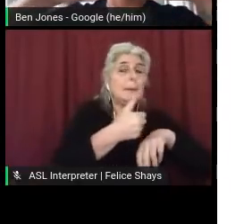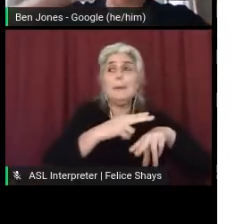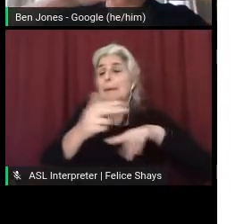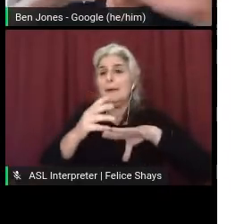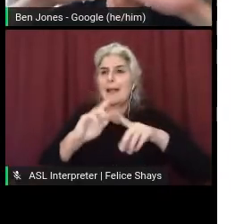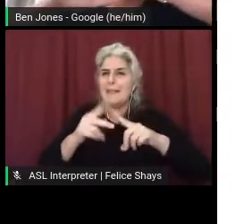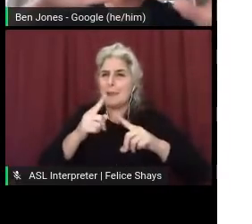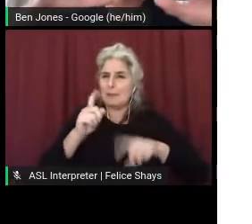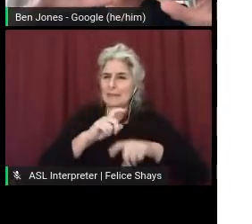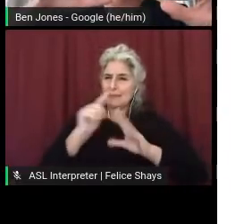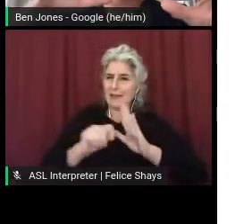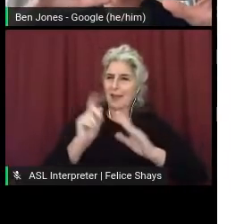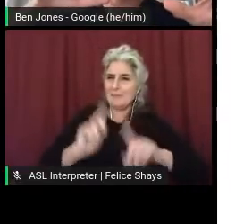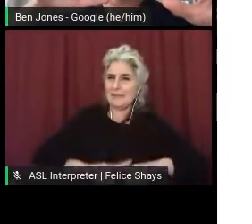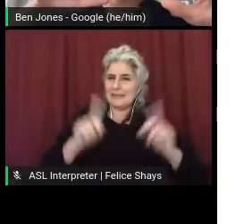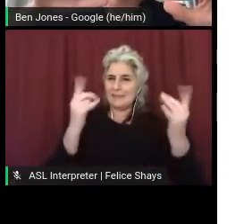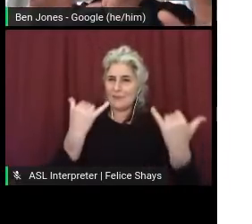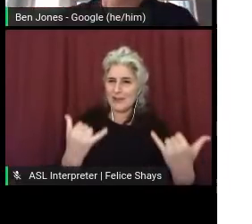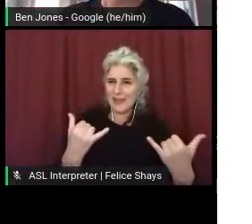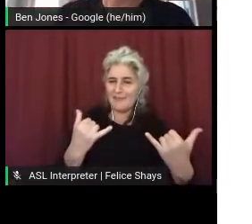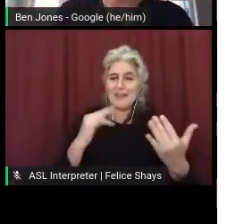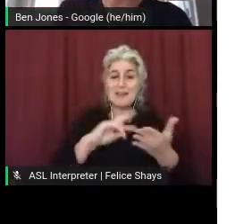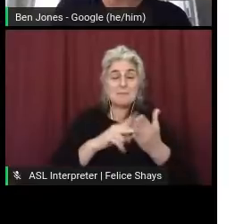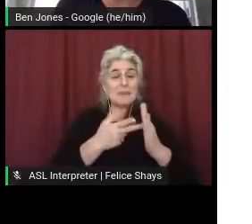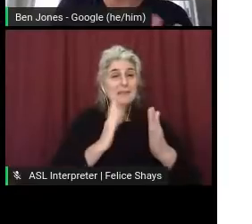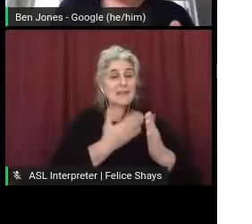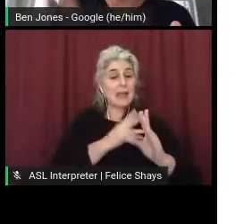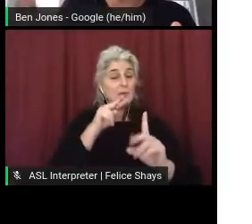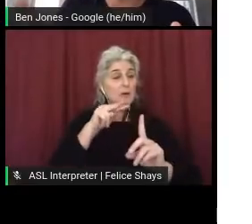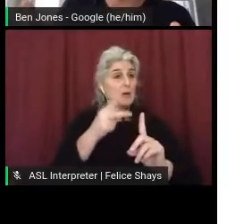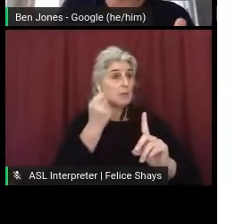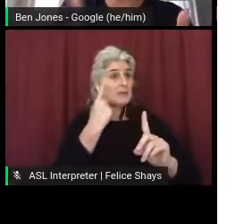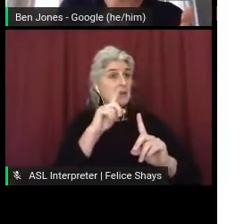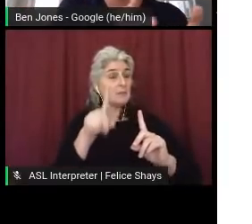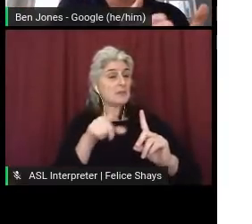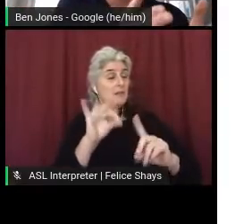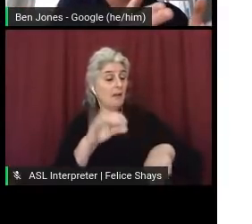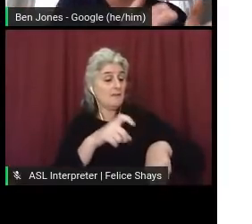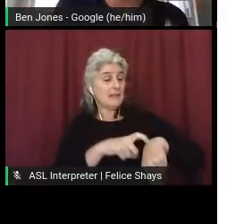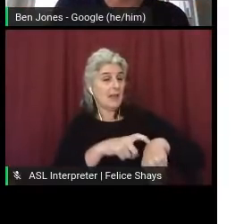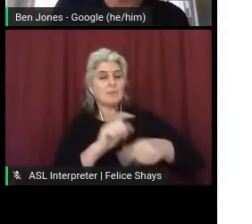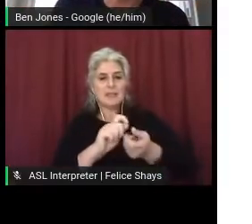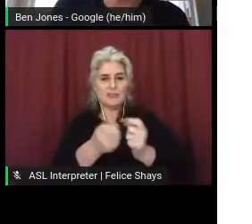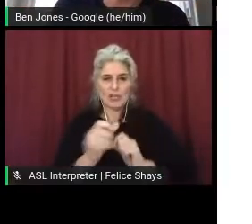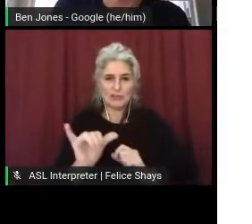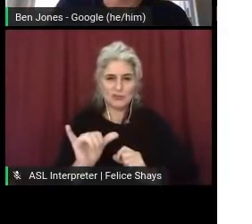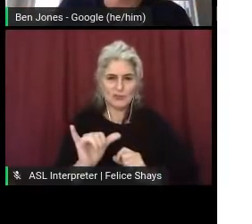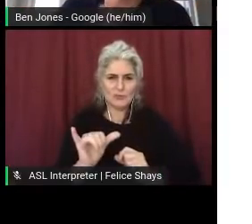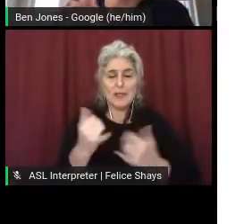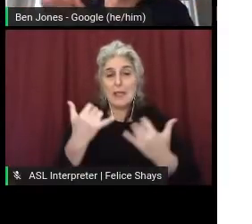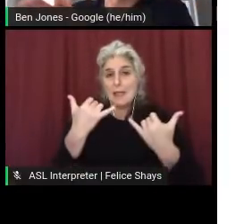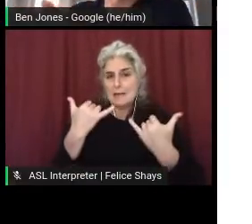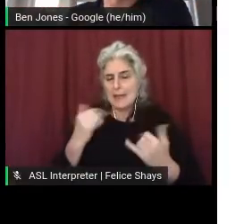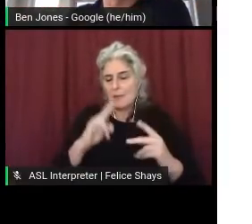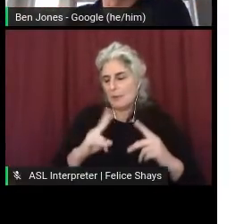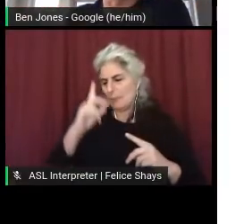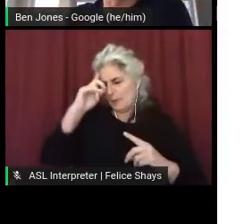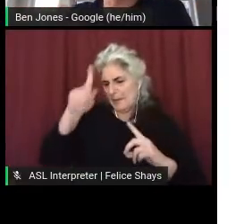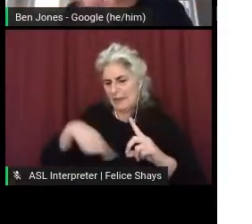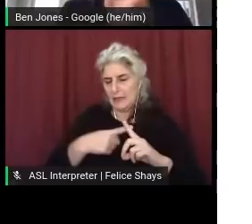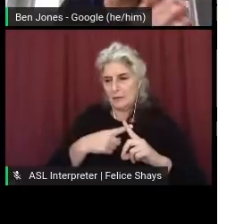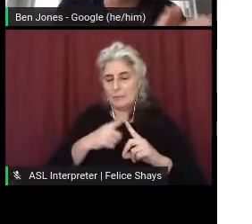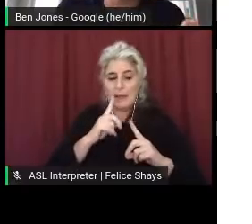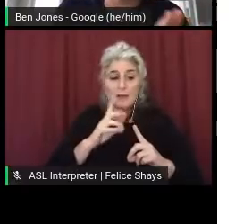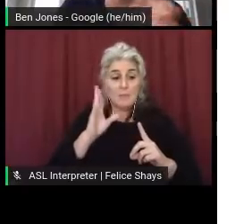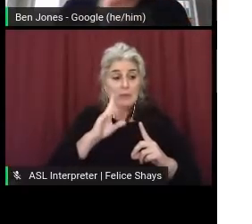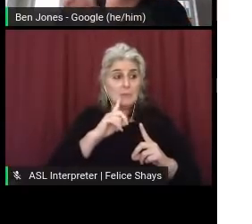and our perceptions of those things is happening. At the same time, we're seeing a transition from is it safe to is it worth it?